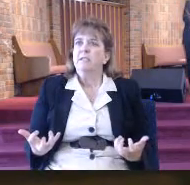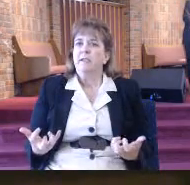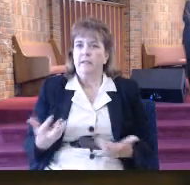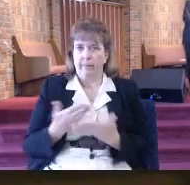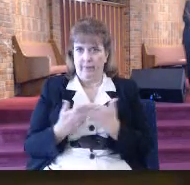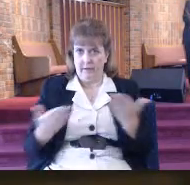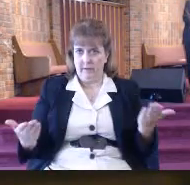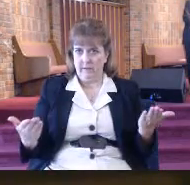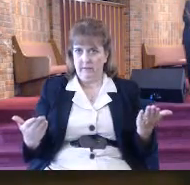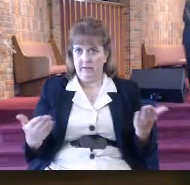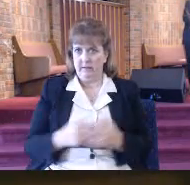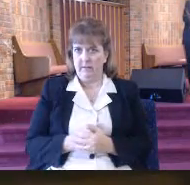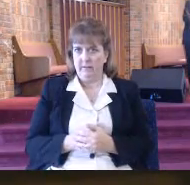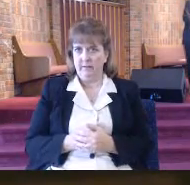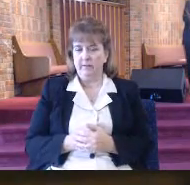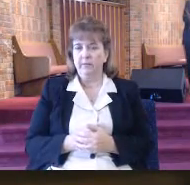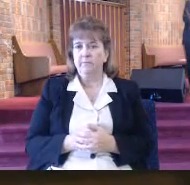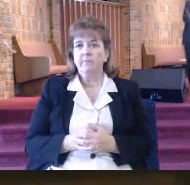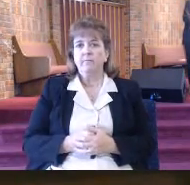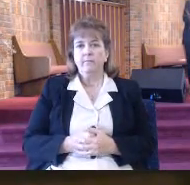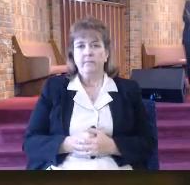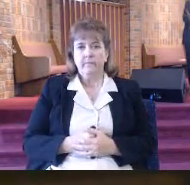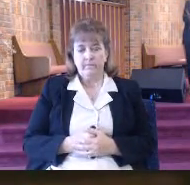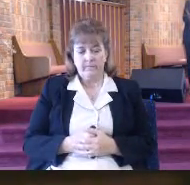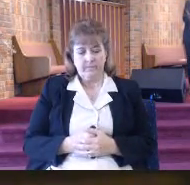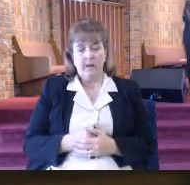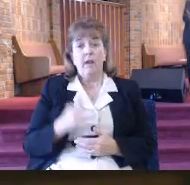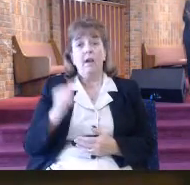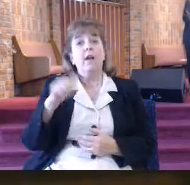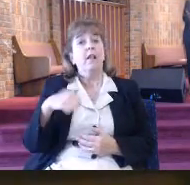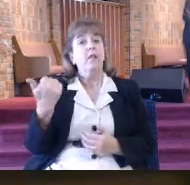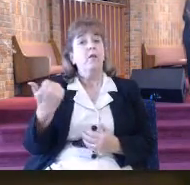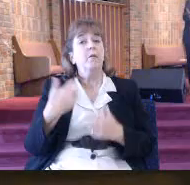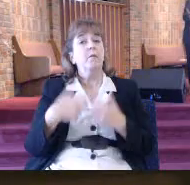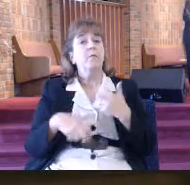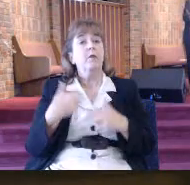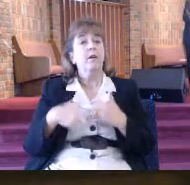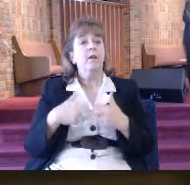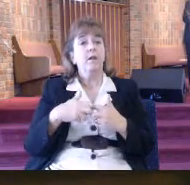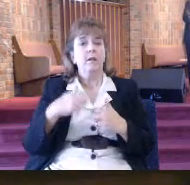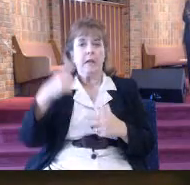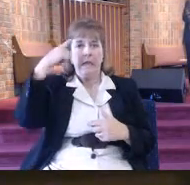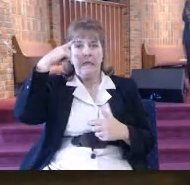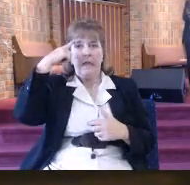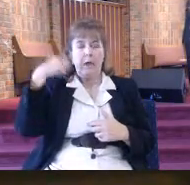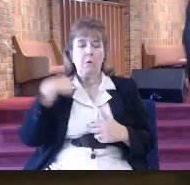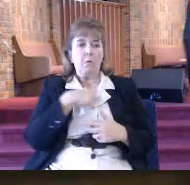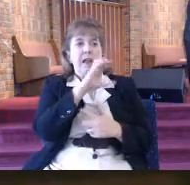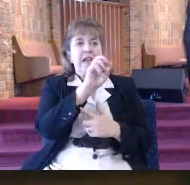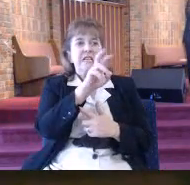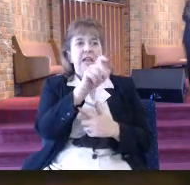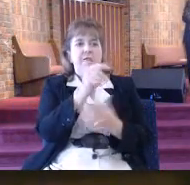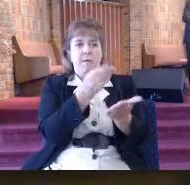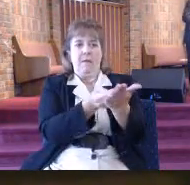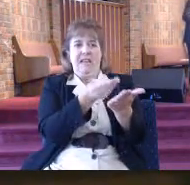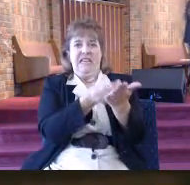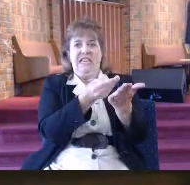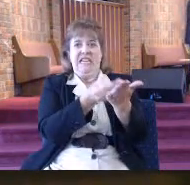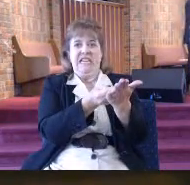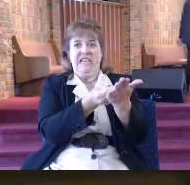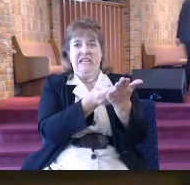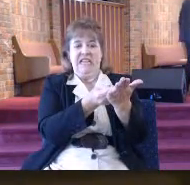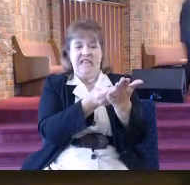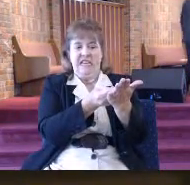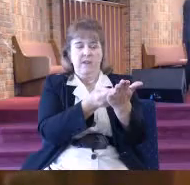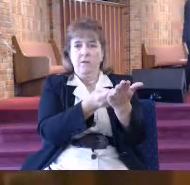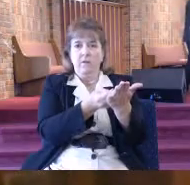Another awareness that may sometimes be a problem is that we can only covet money. Clearly not the case, as we've already mentioned Achan.